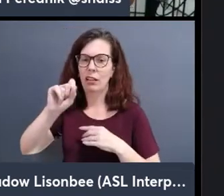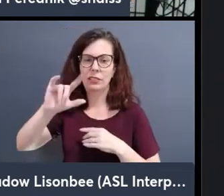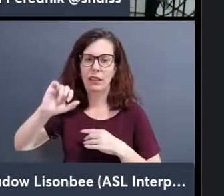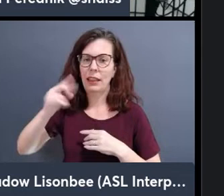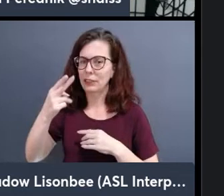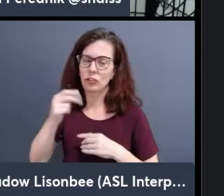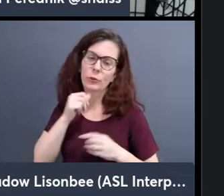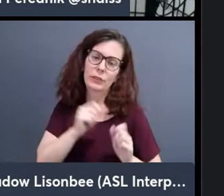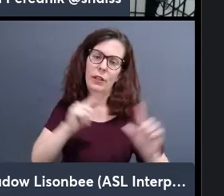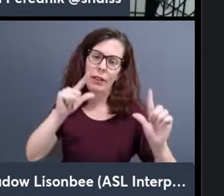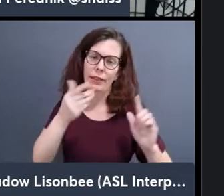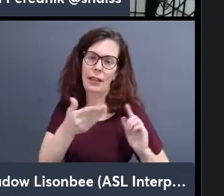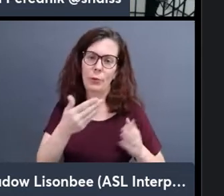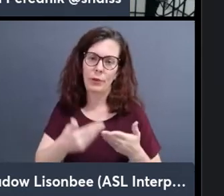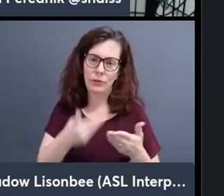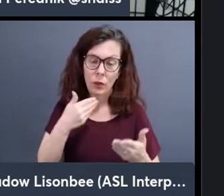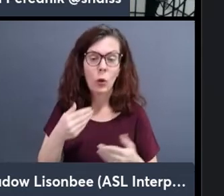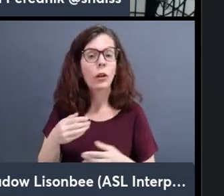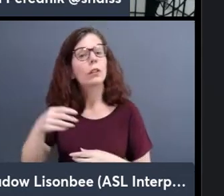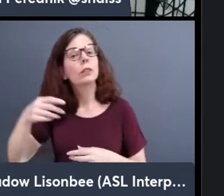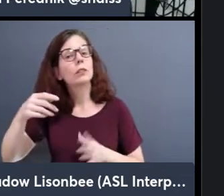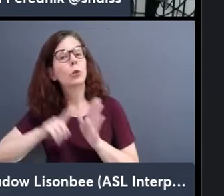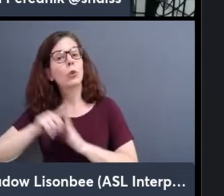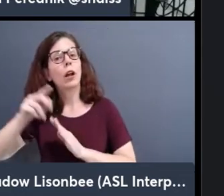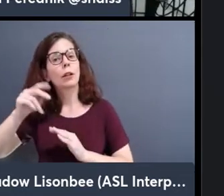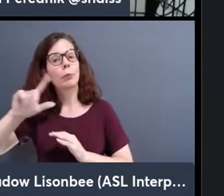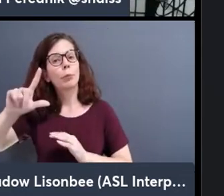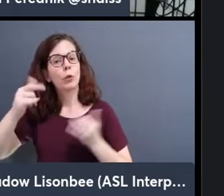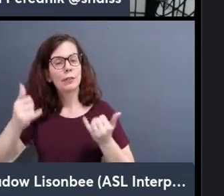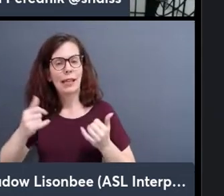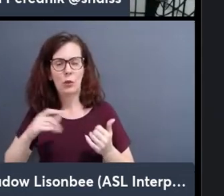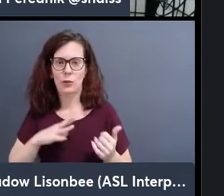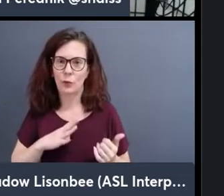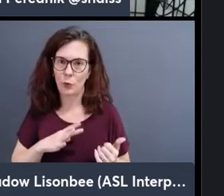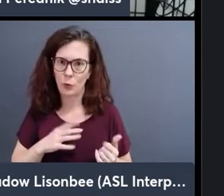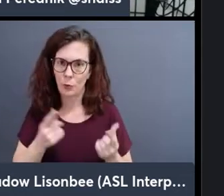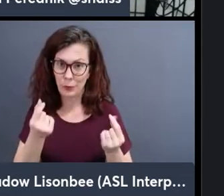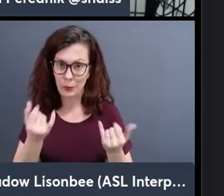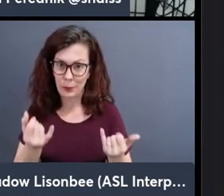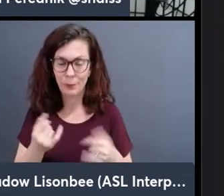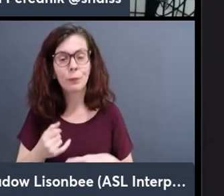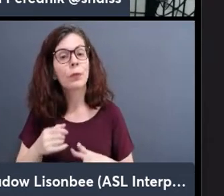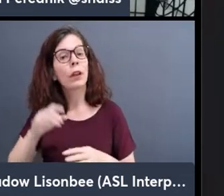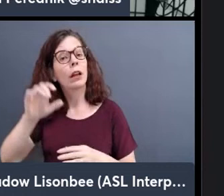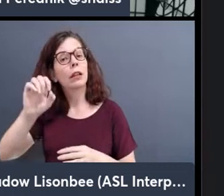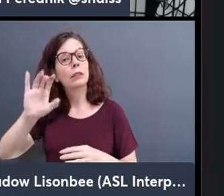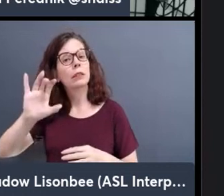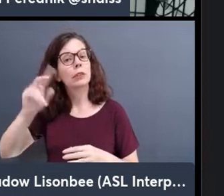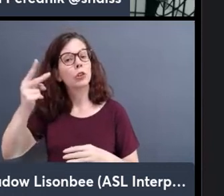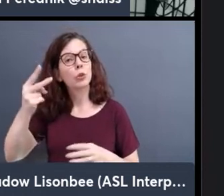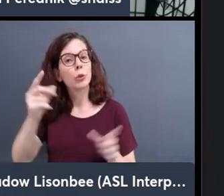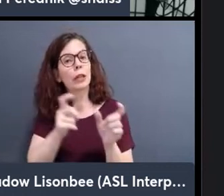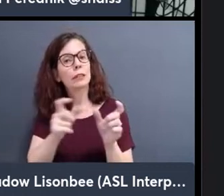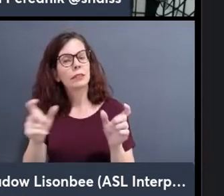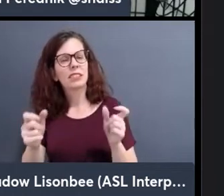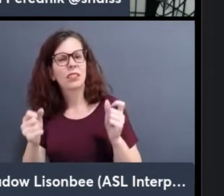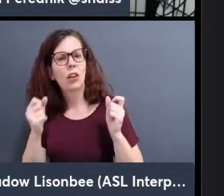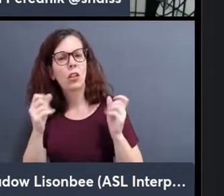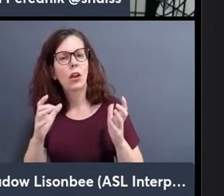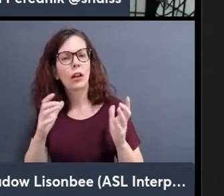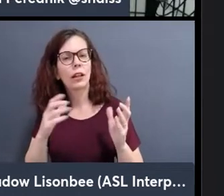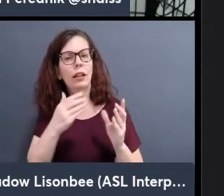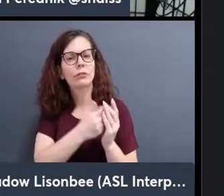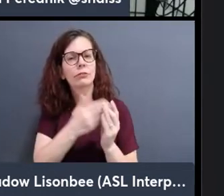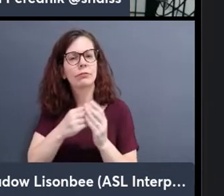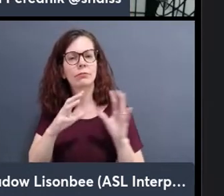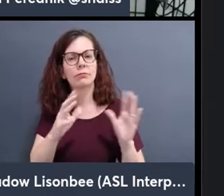before. And so what Rocket Pool is actually doing now, and this is the really cool thing, is on that EC2 instance, there's a whole bunch of containers running, about 8 or